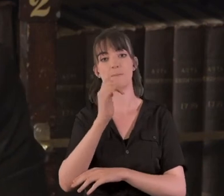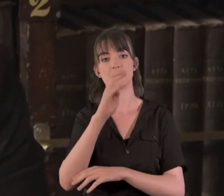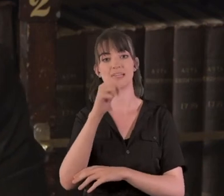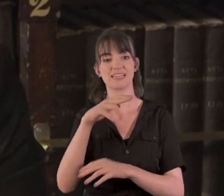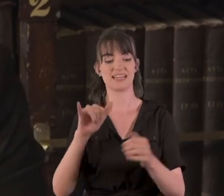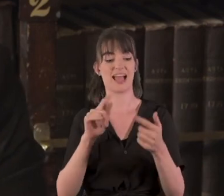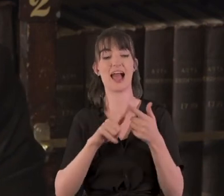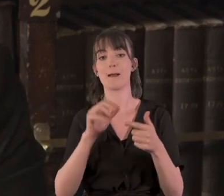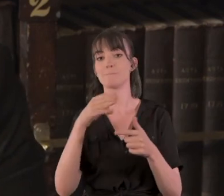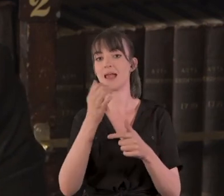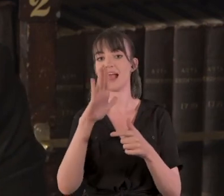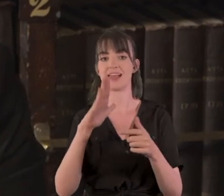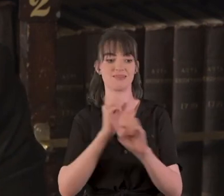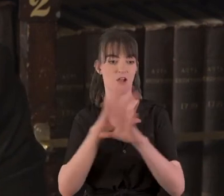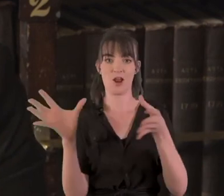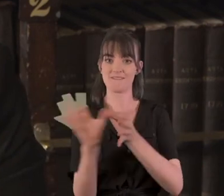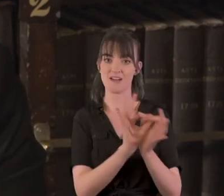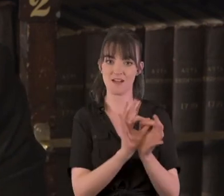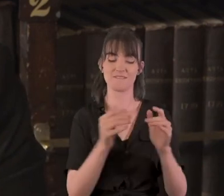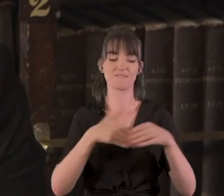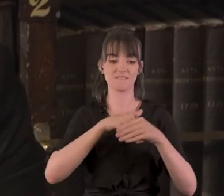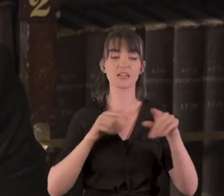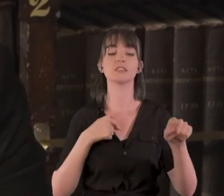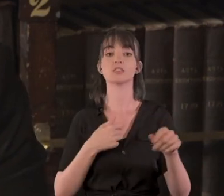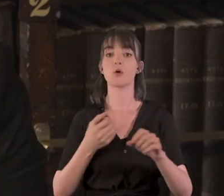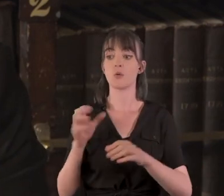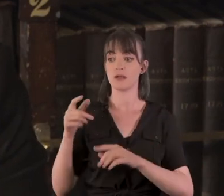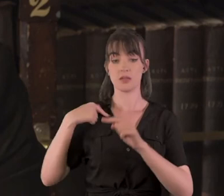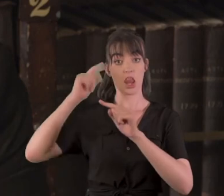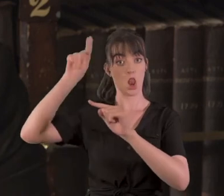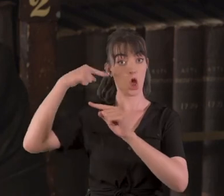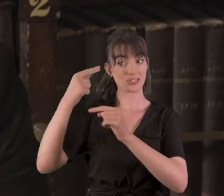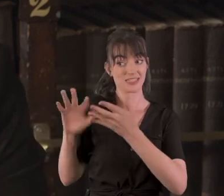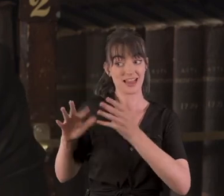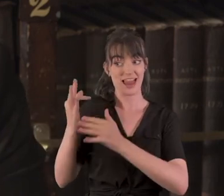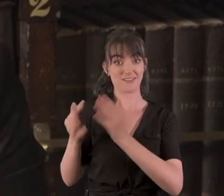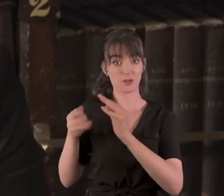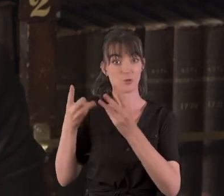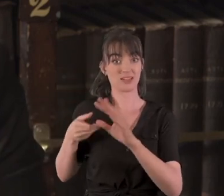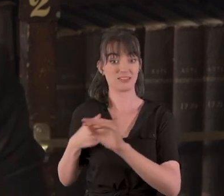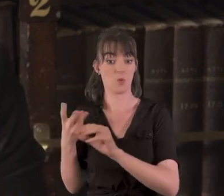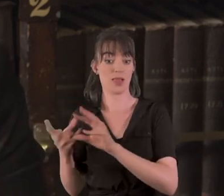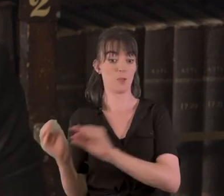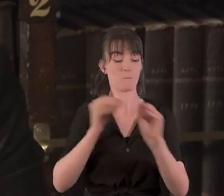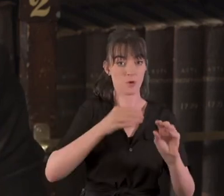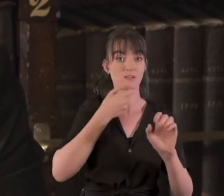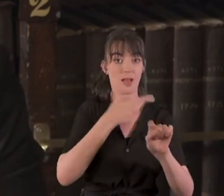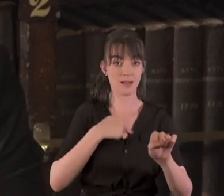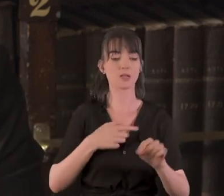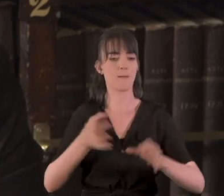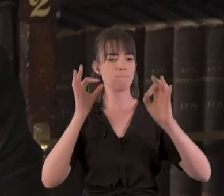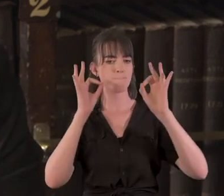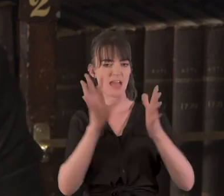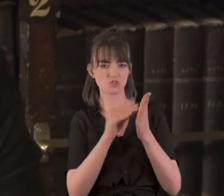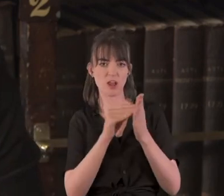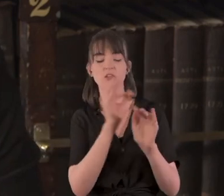which has just been on display in London for the last few weeks, which contains some amazing records from the archives,